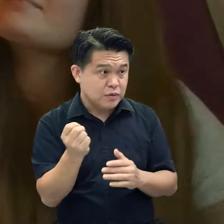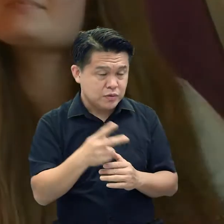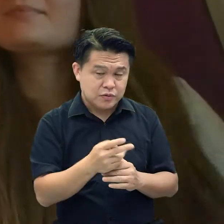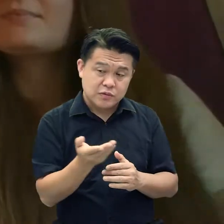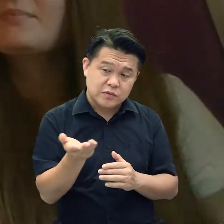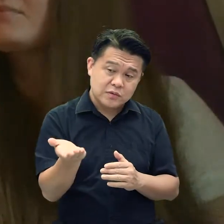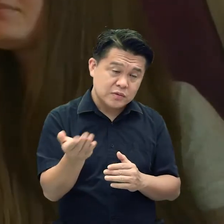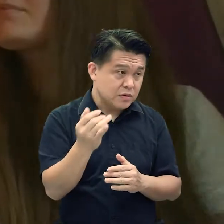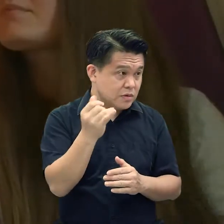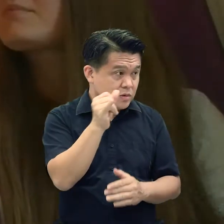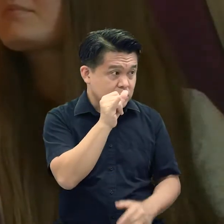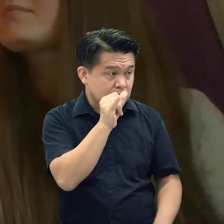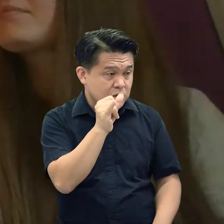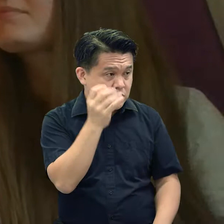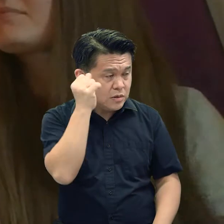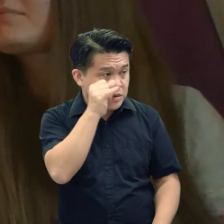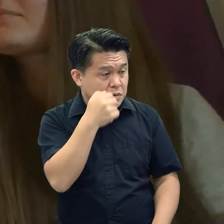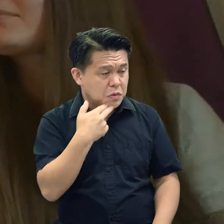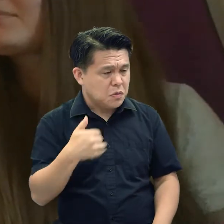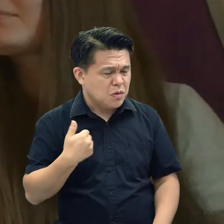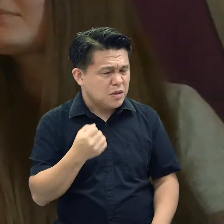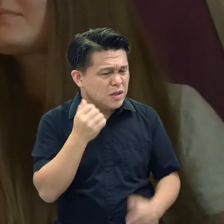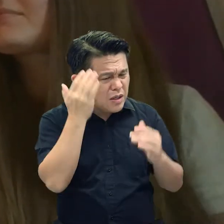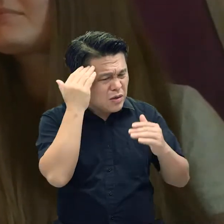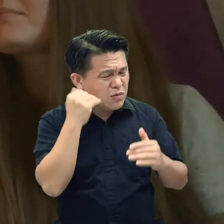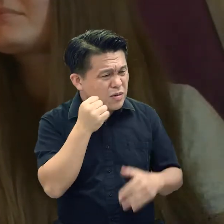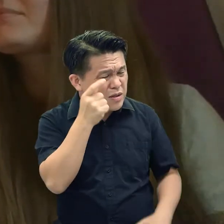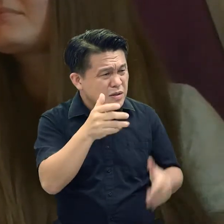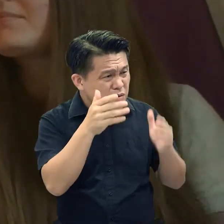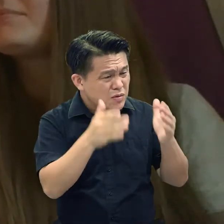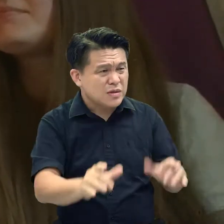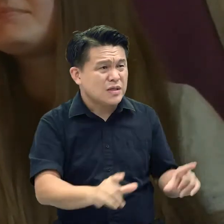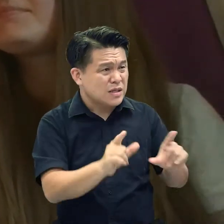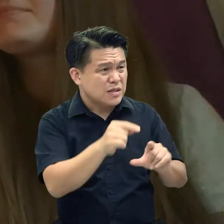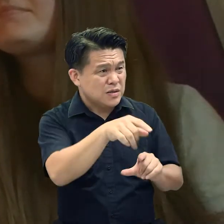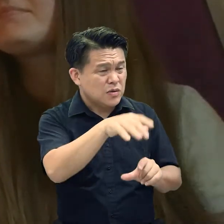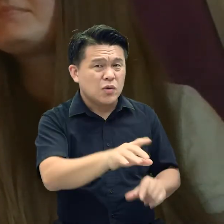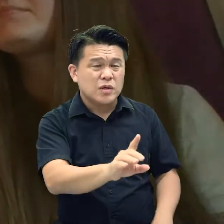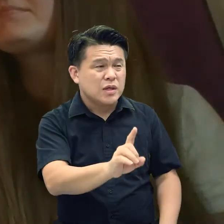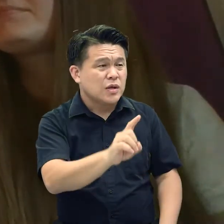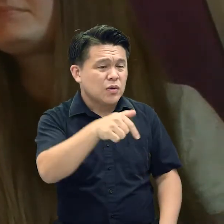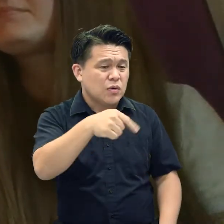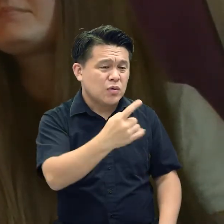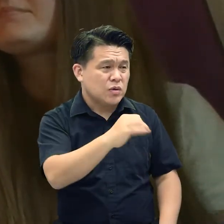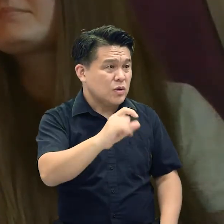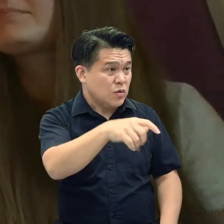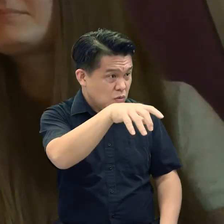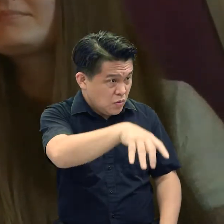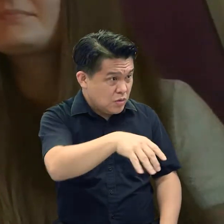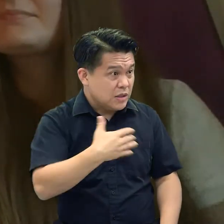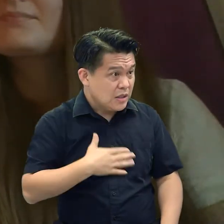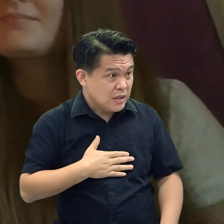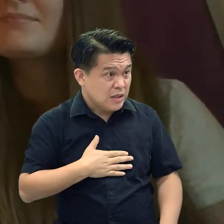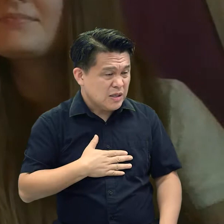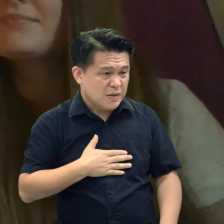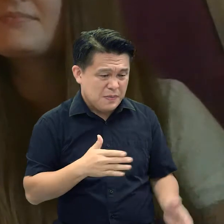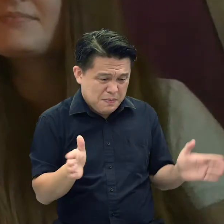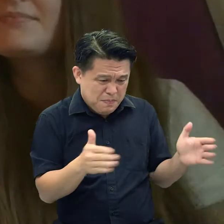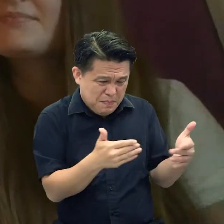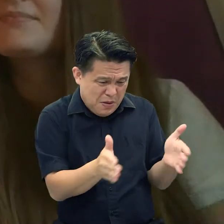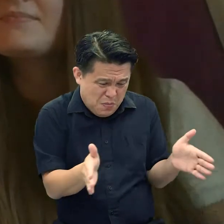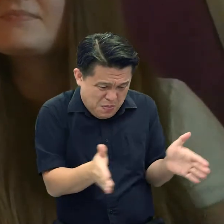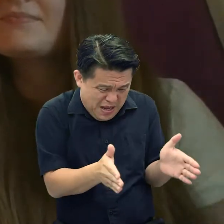and of course, if you remember, we lived in Korea for almost a month, in a place. So that time I lived